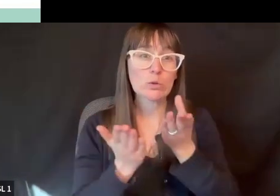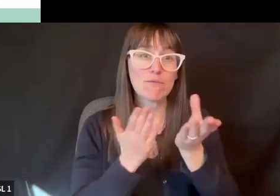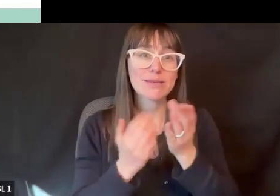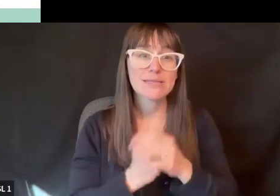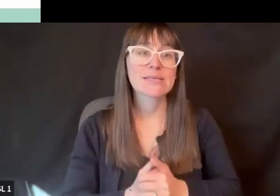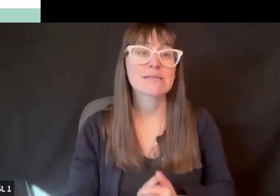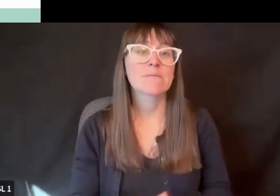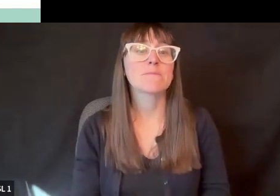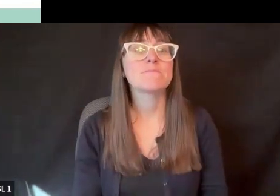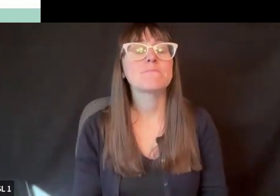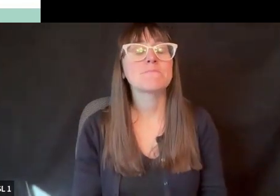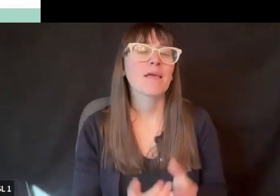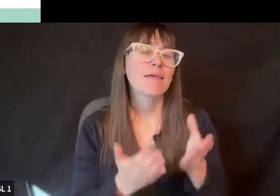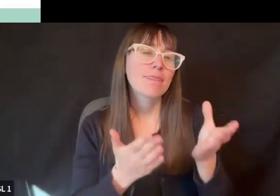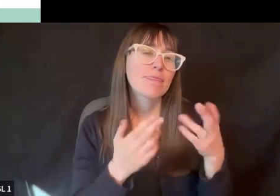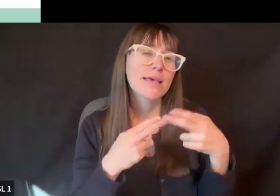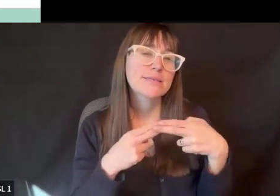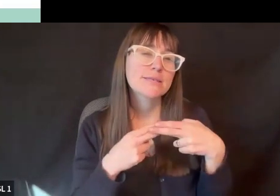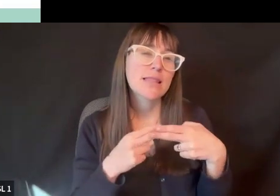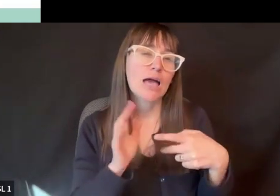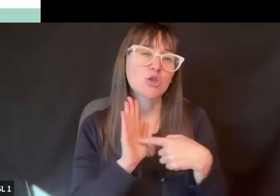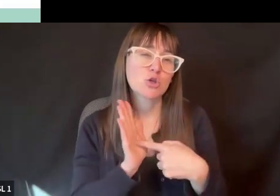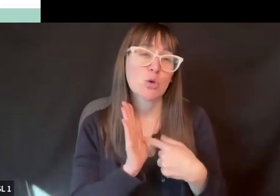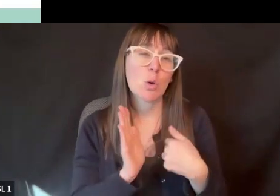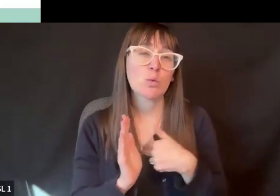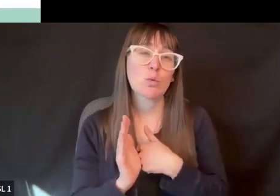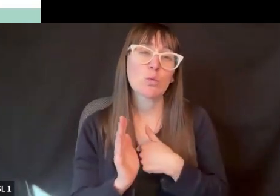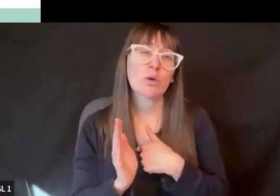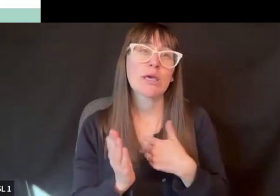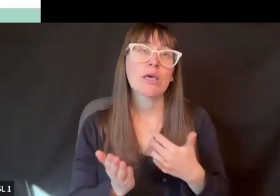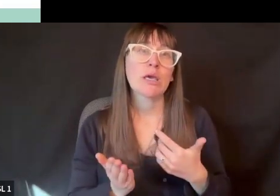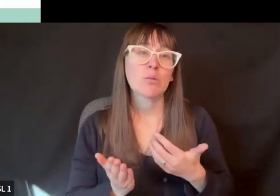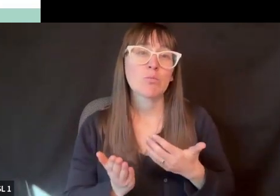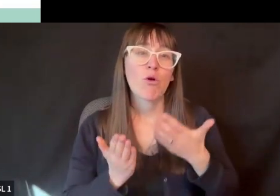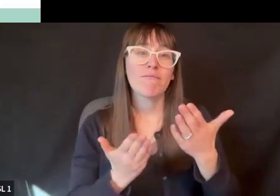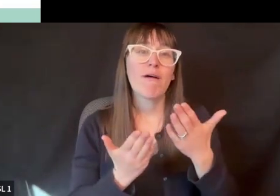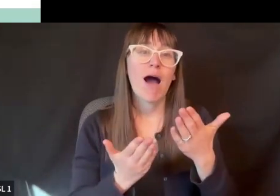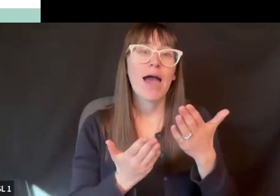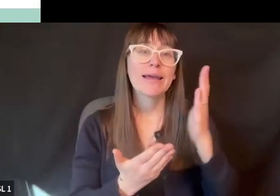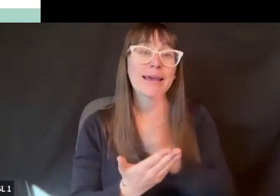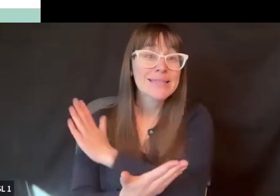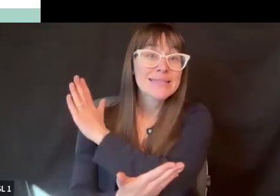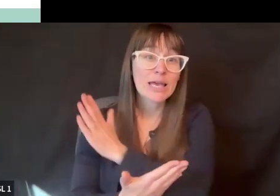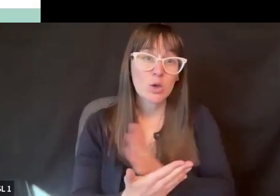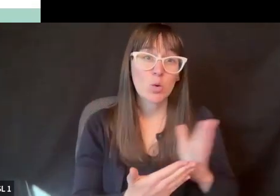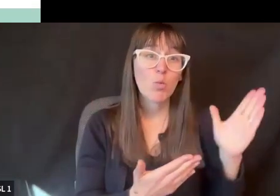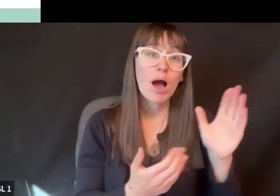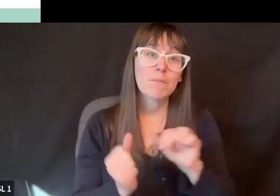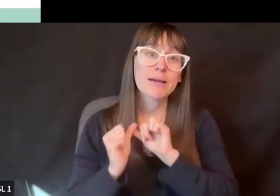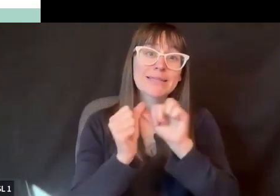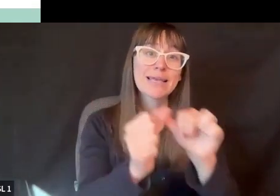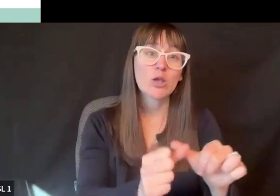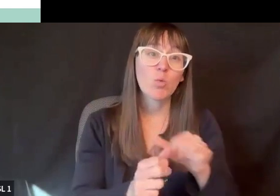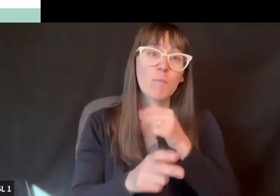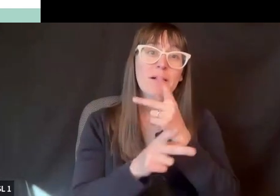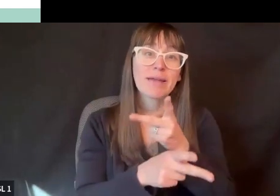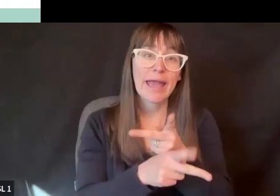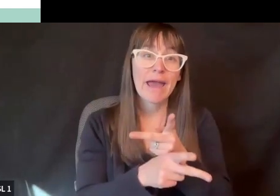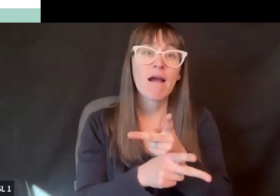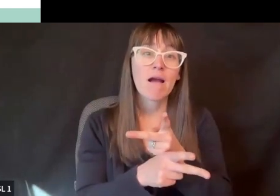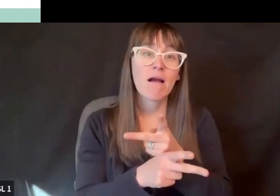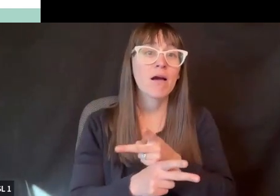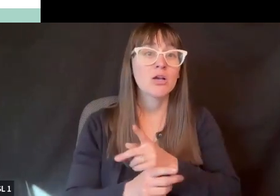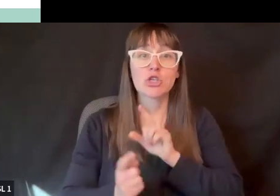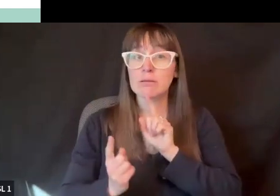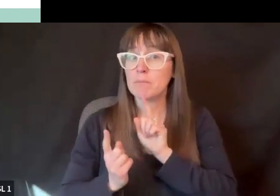Next slide. This slide just shows that we provide really a continuum of care in providing services